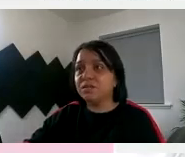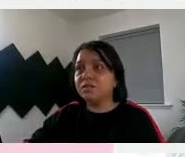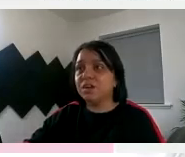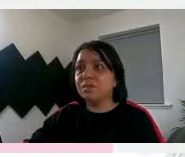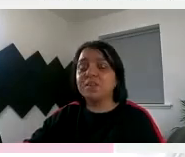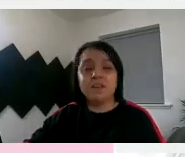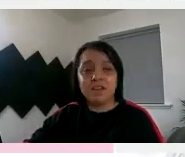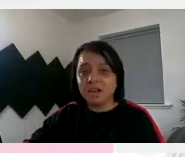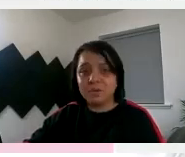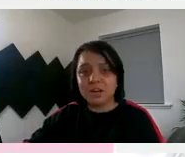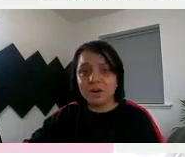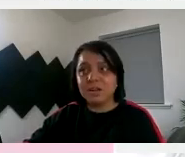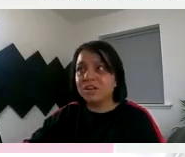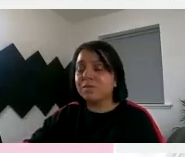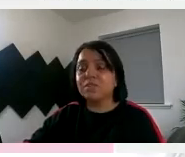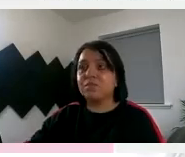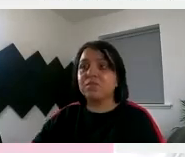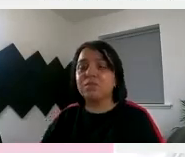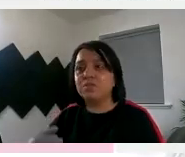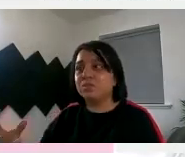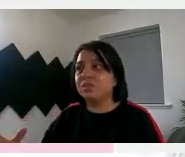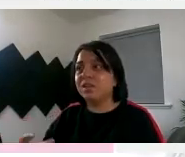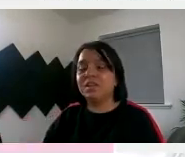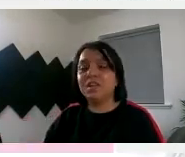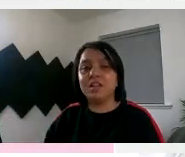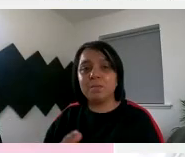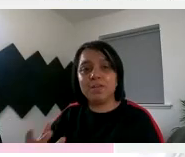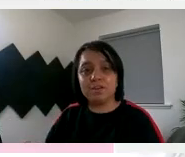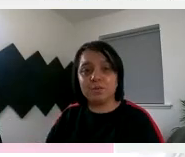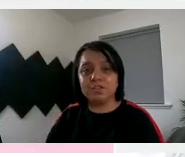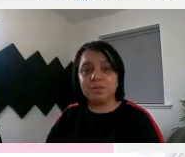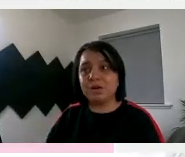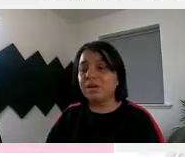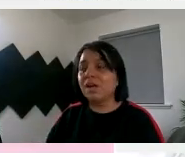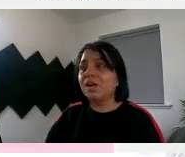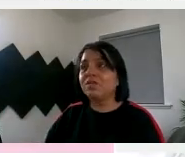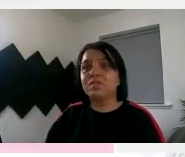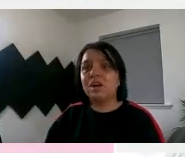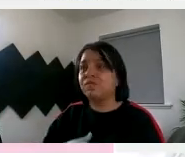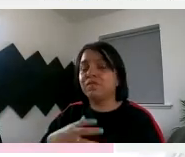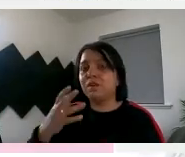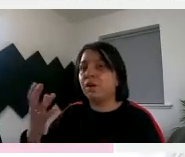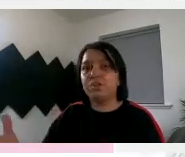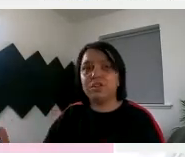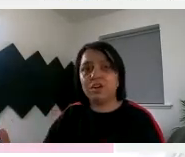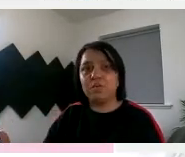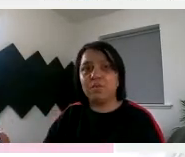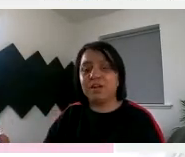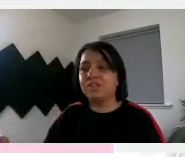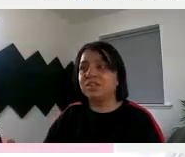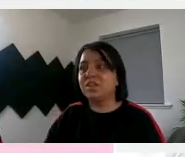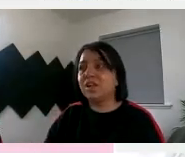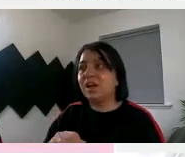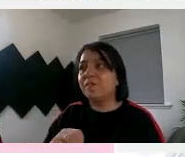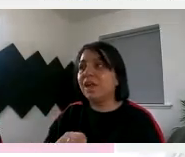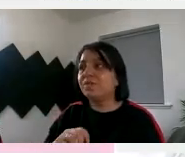confused sometimes as well, and I'm English because I'm so used to seeing the American one as well, because I use a lot of word